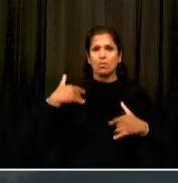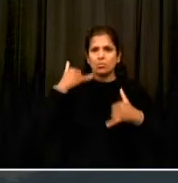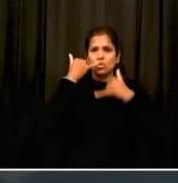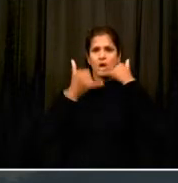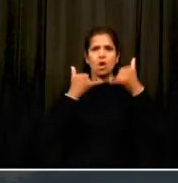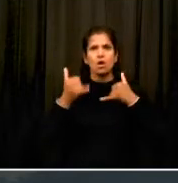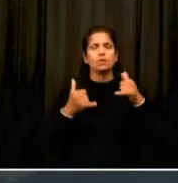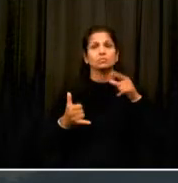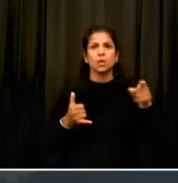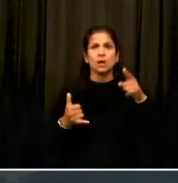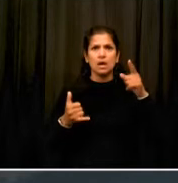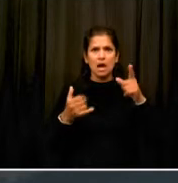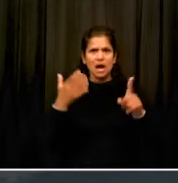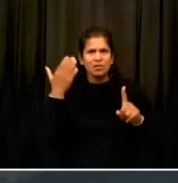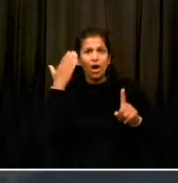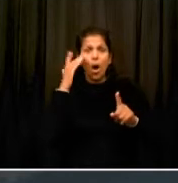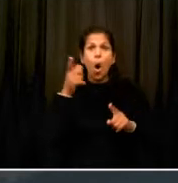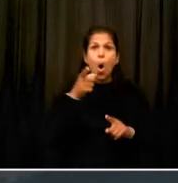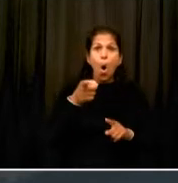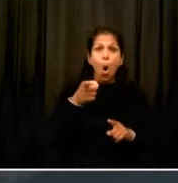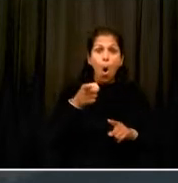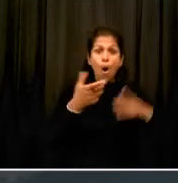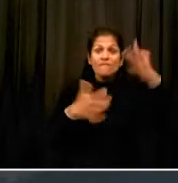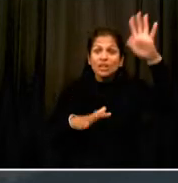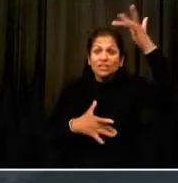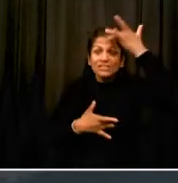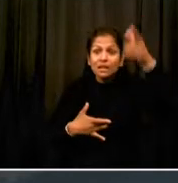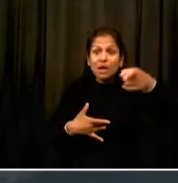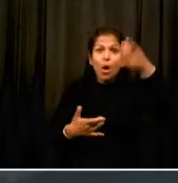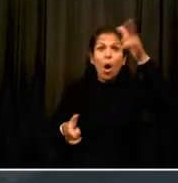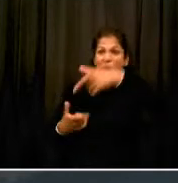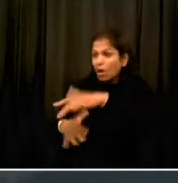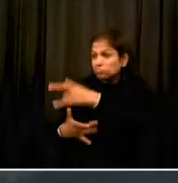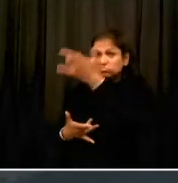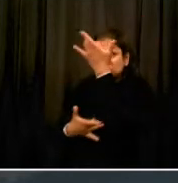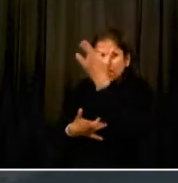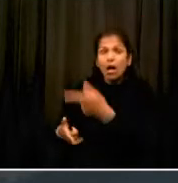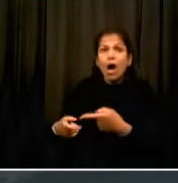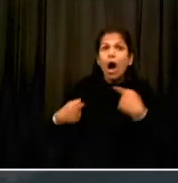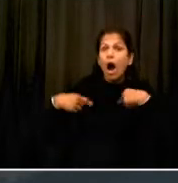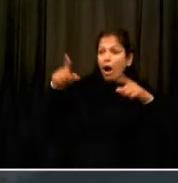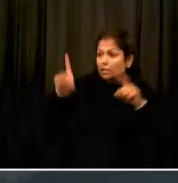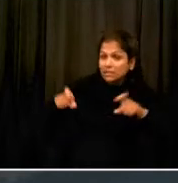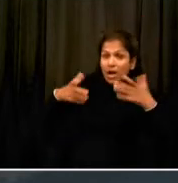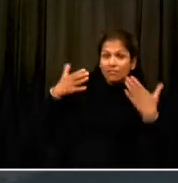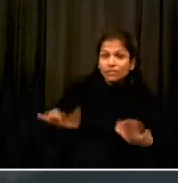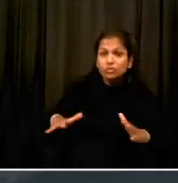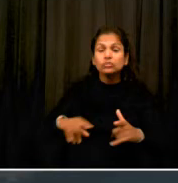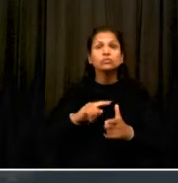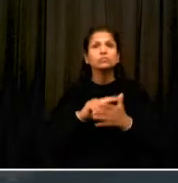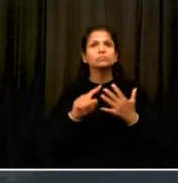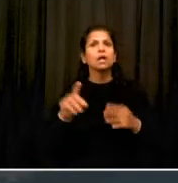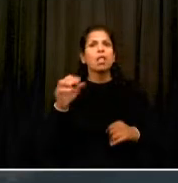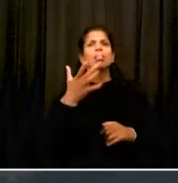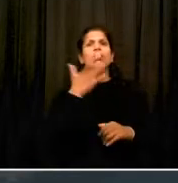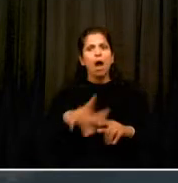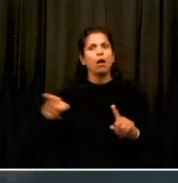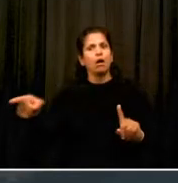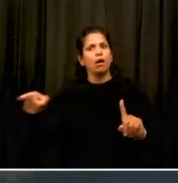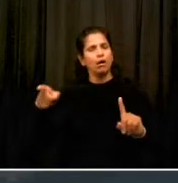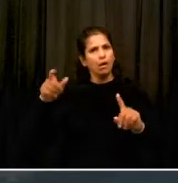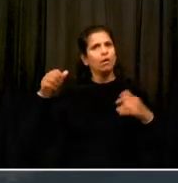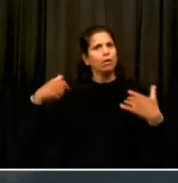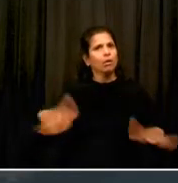day to day is stable. So they may have gone out and infected one more New Yorker each. But right there, our ability